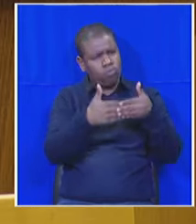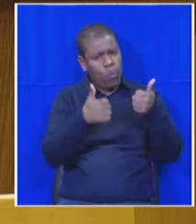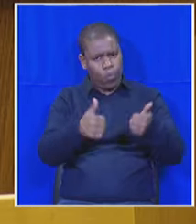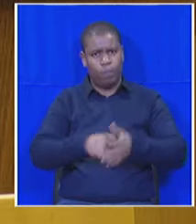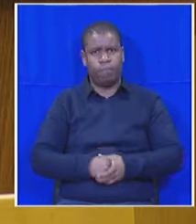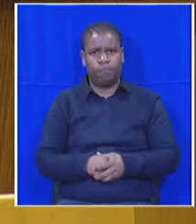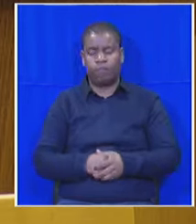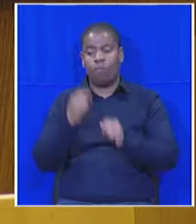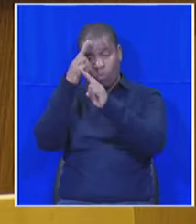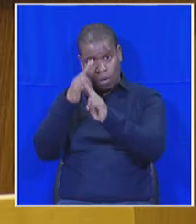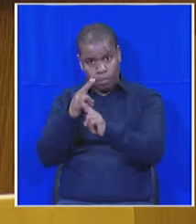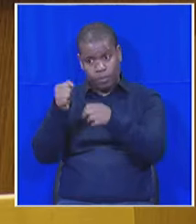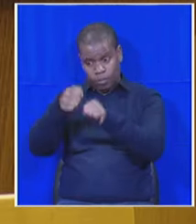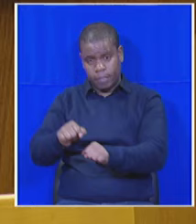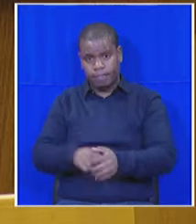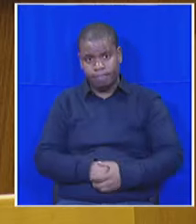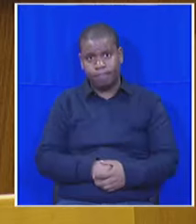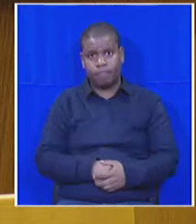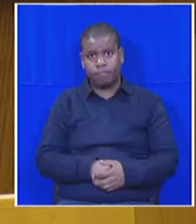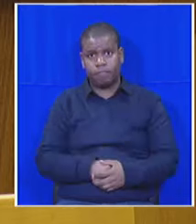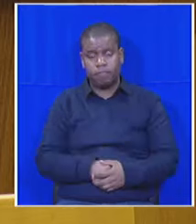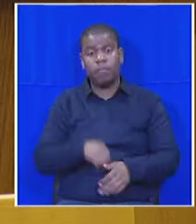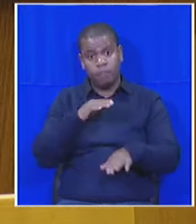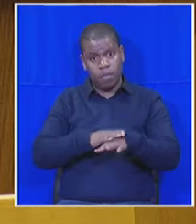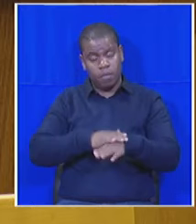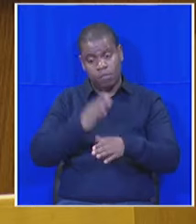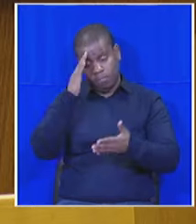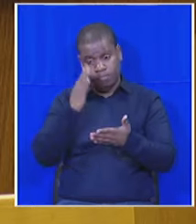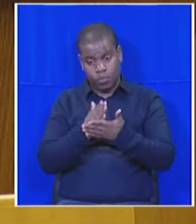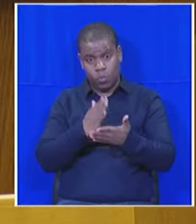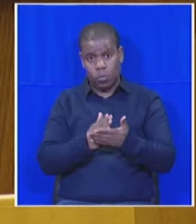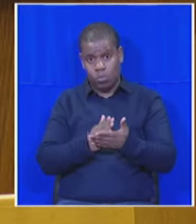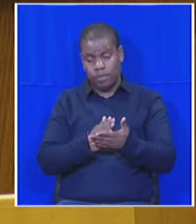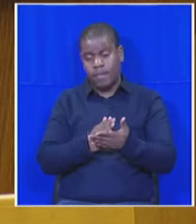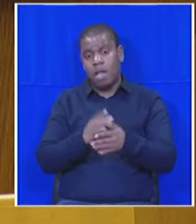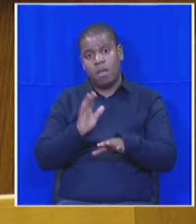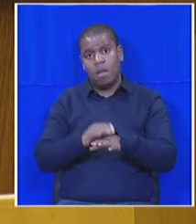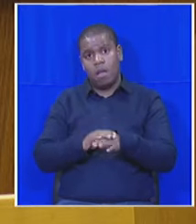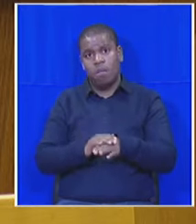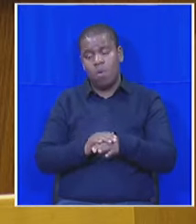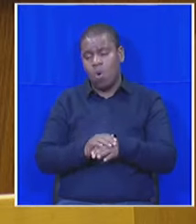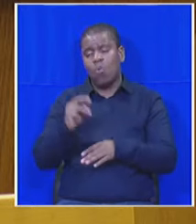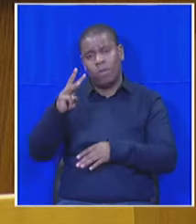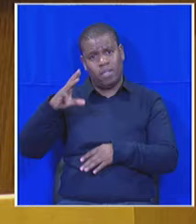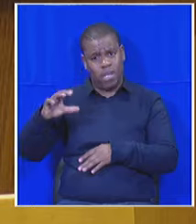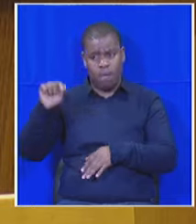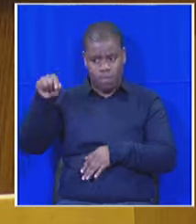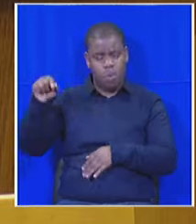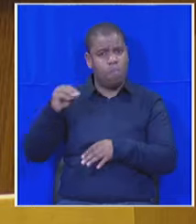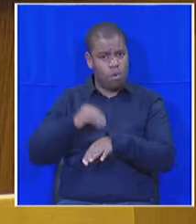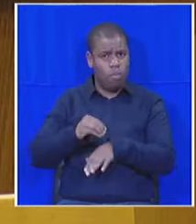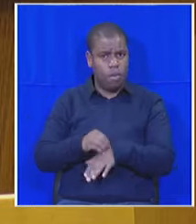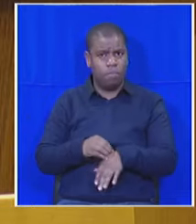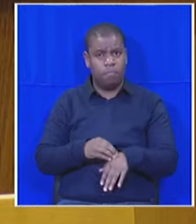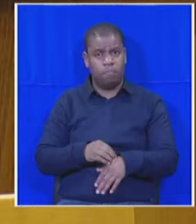Honorable Chairperson, one of the issues I believe that we need to address in terms of pricing, especially in the Western Cape.